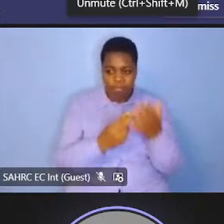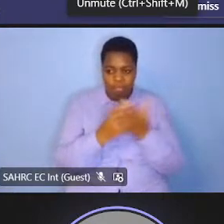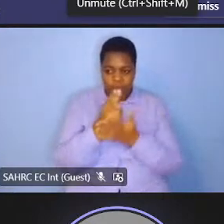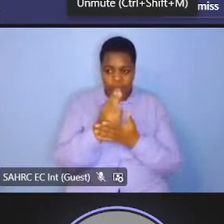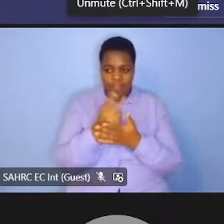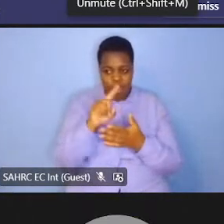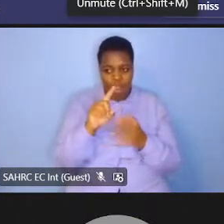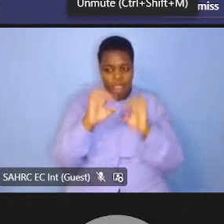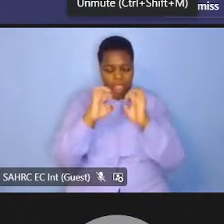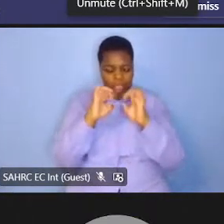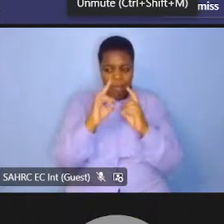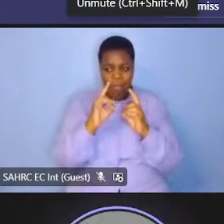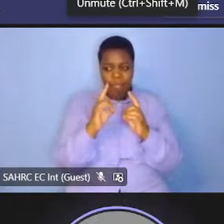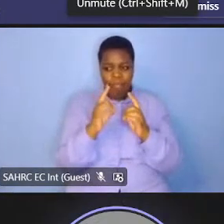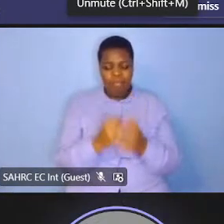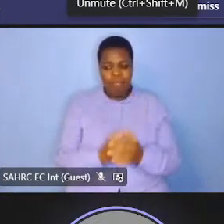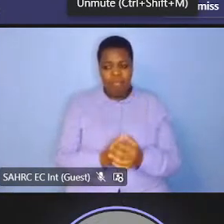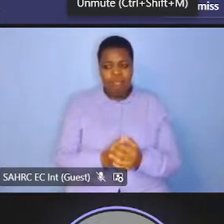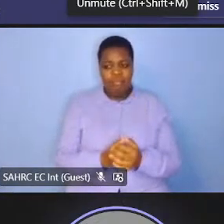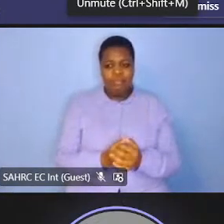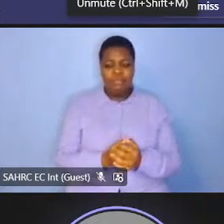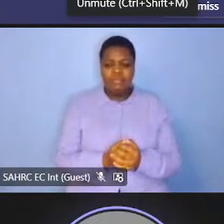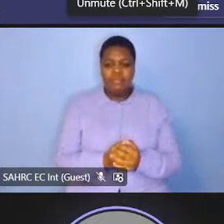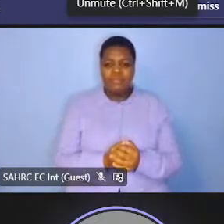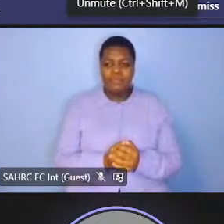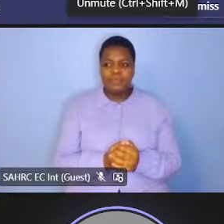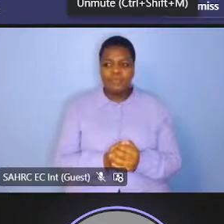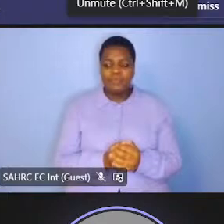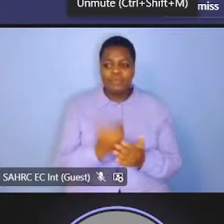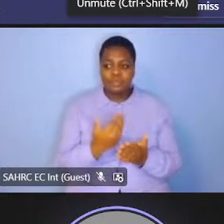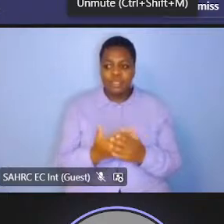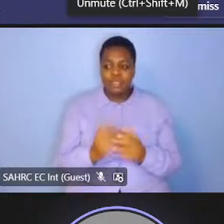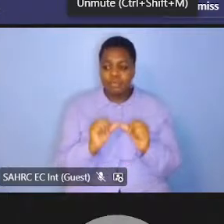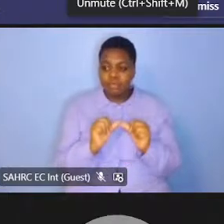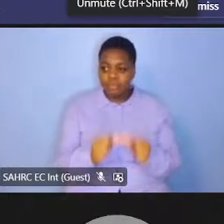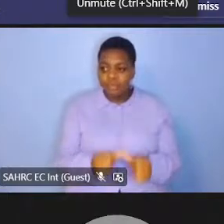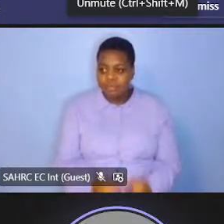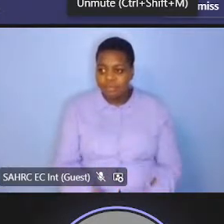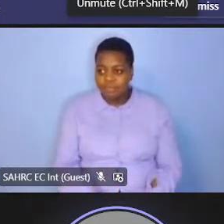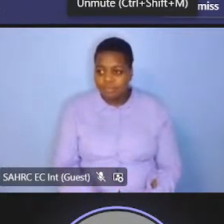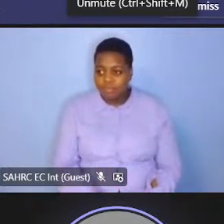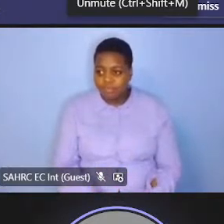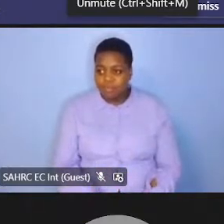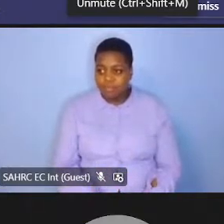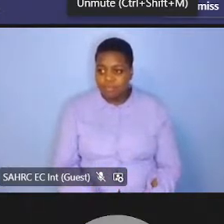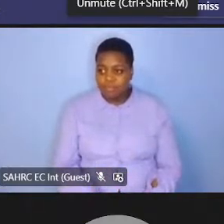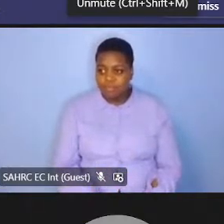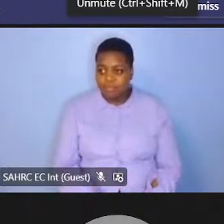education. Can we move over to the next slide?